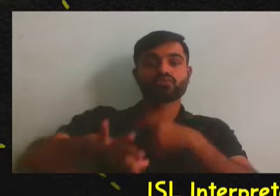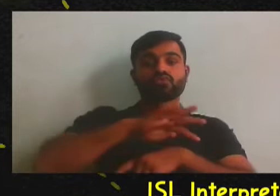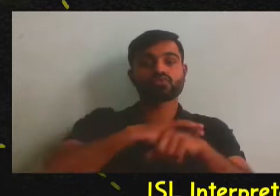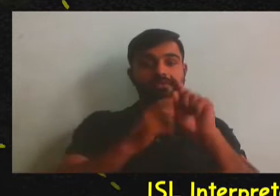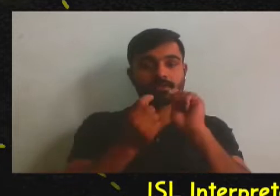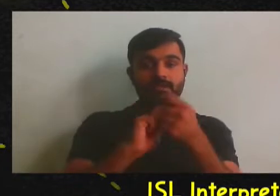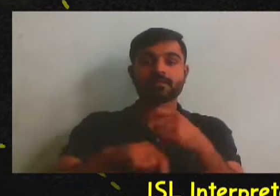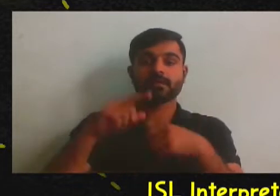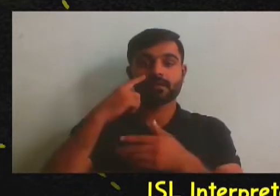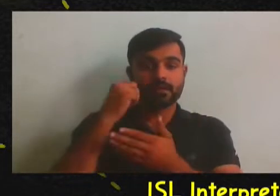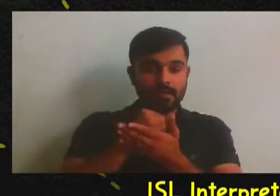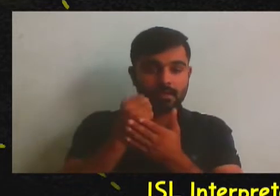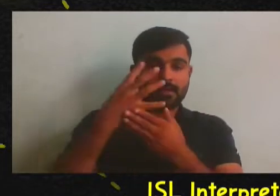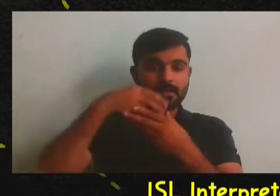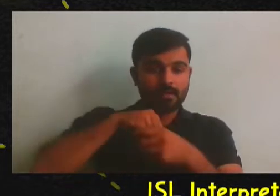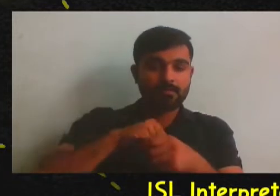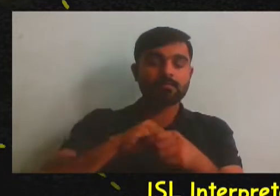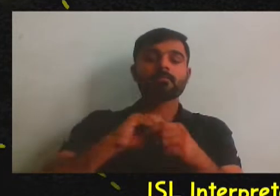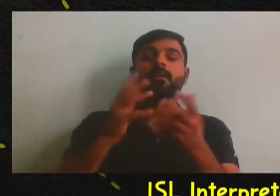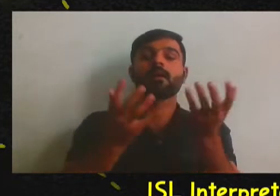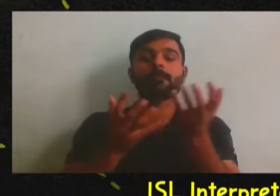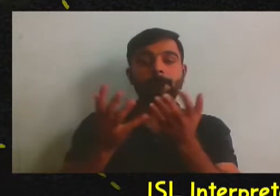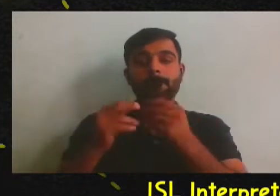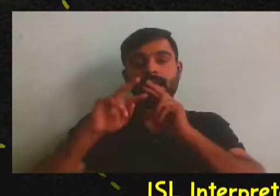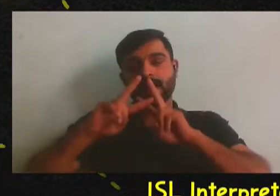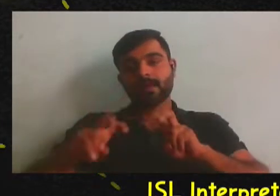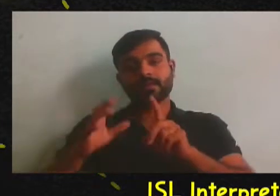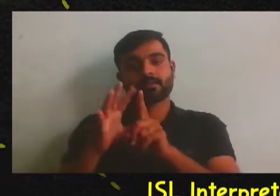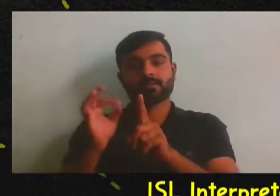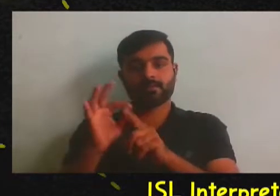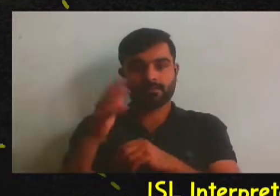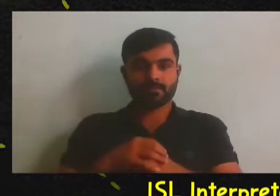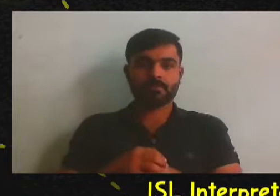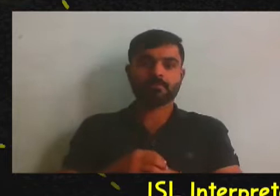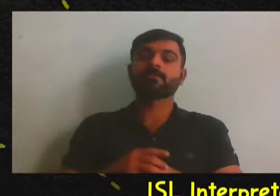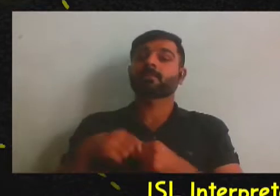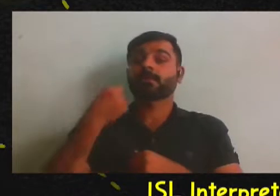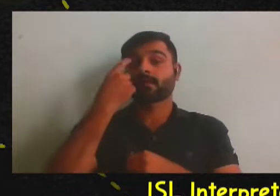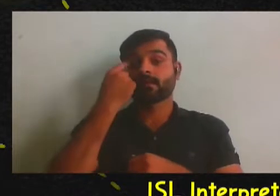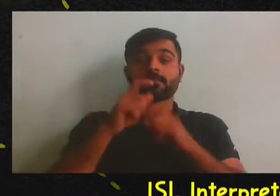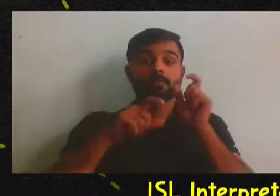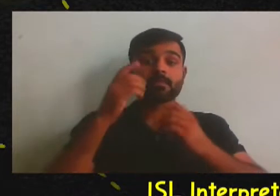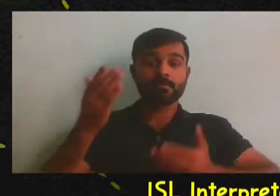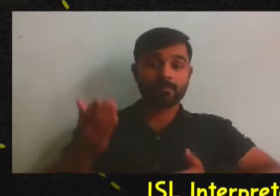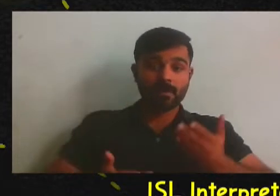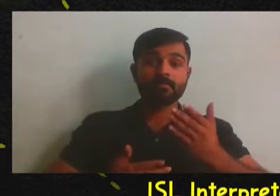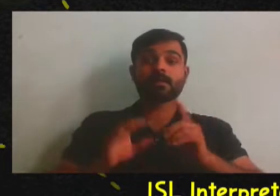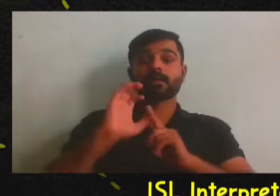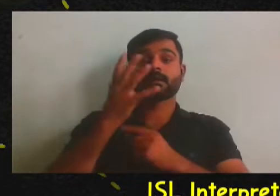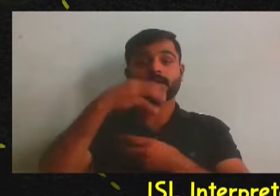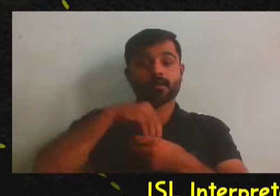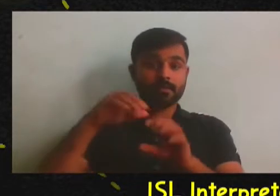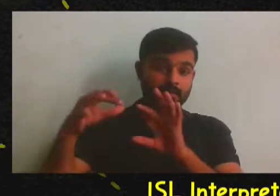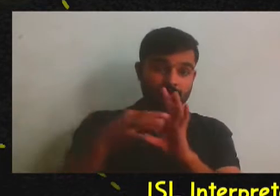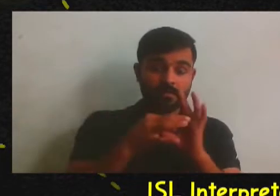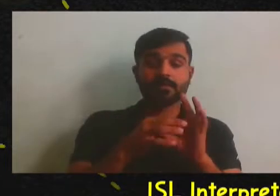we try to inject empathy within the market research we do to understand people's behaviors in cultural contexts, but also